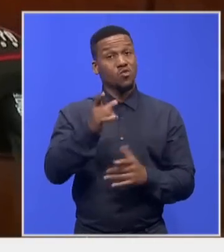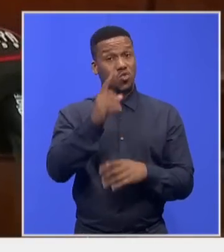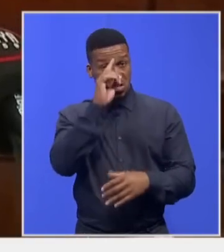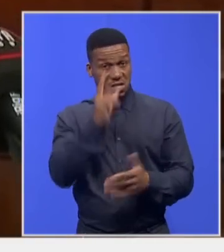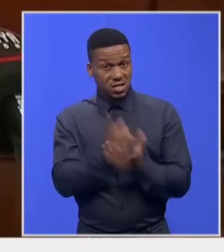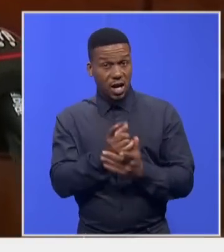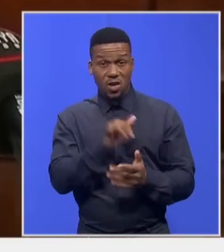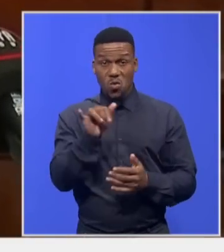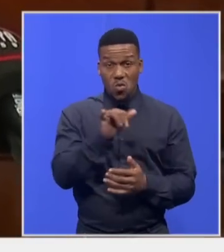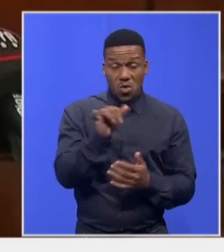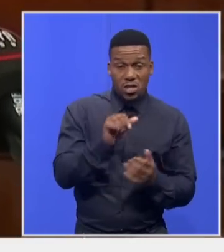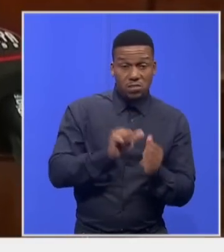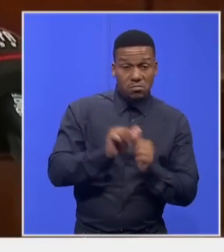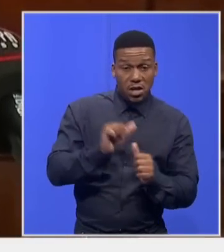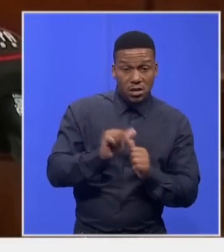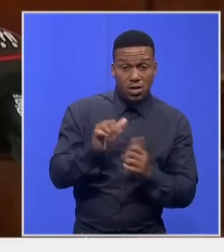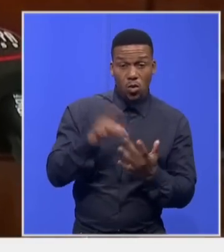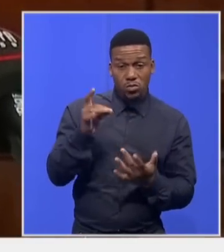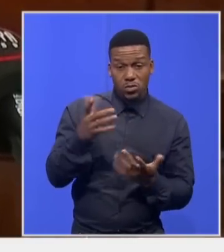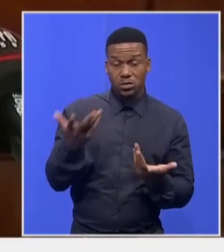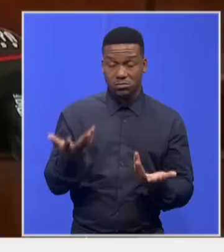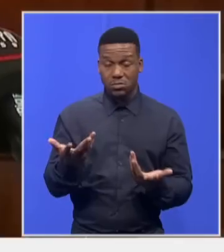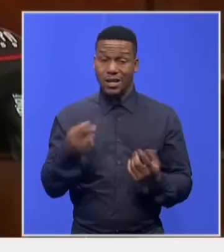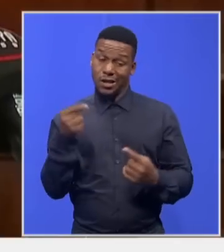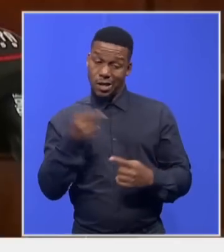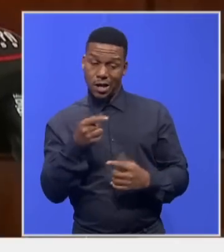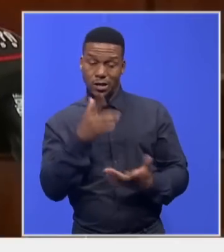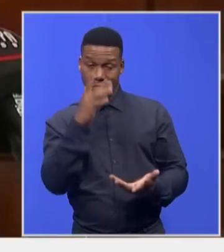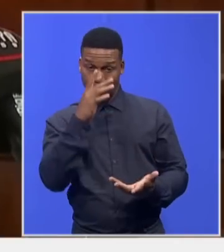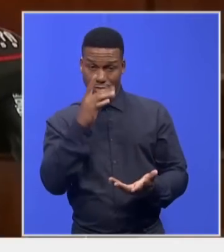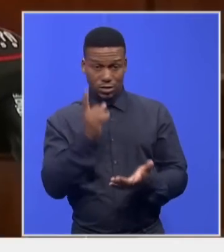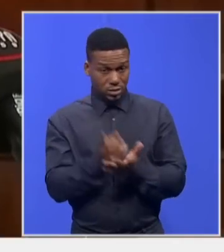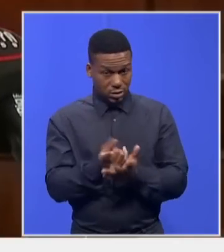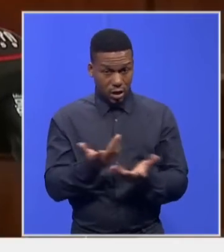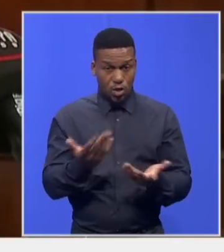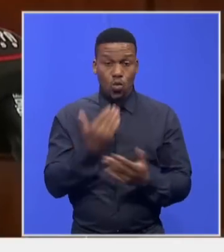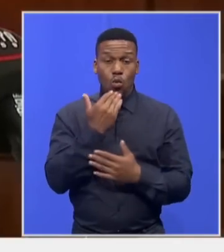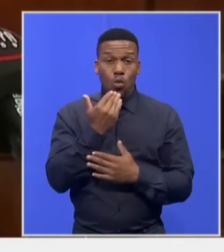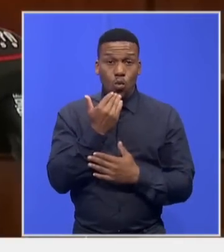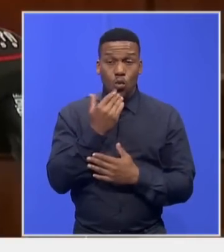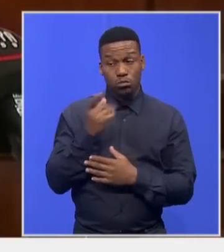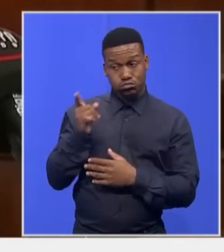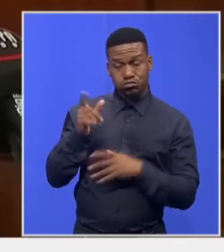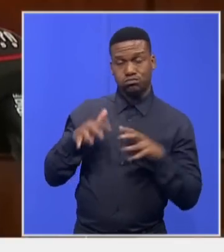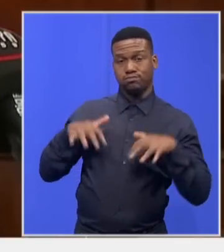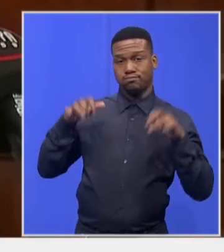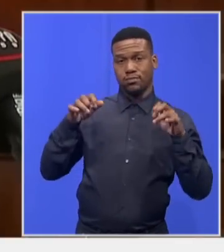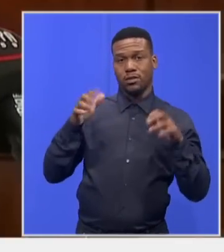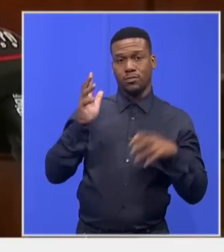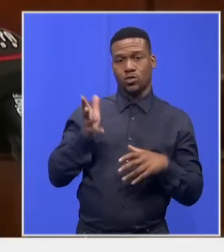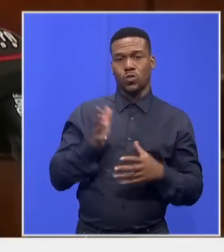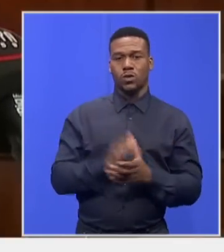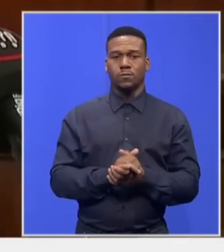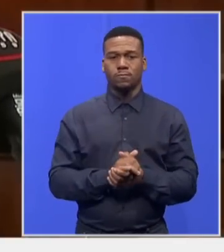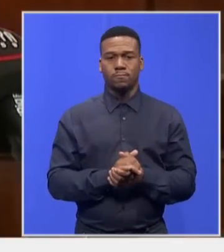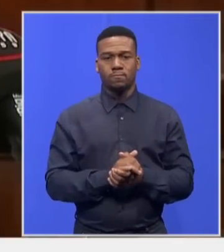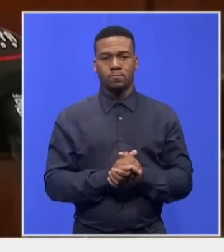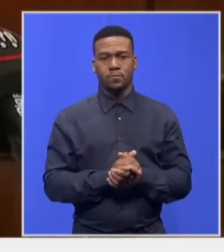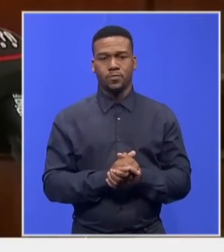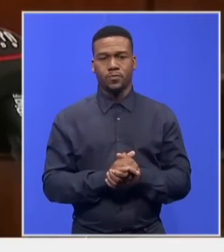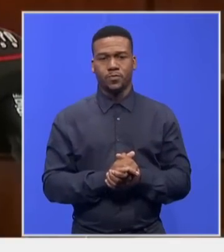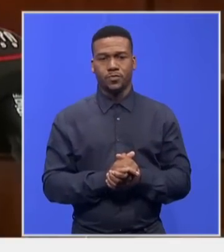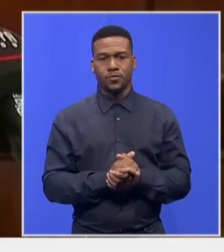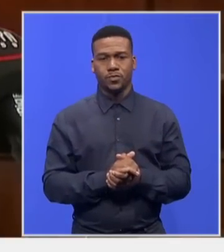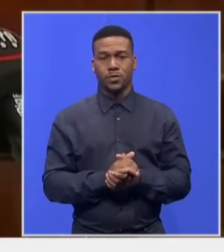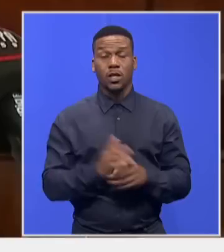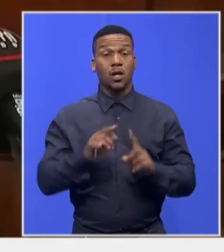the option, a determination that will be made by the Cabinet. But essentially what is